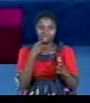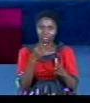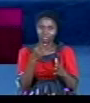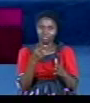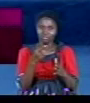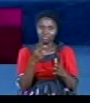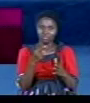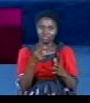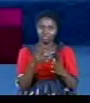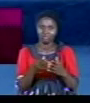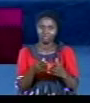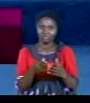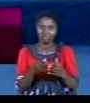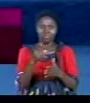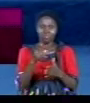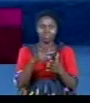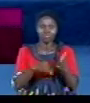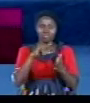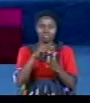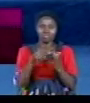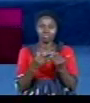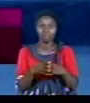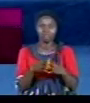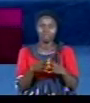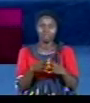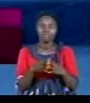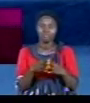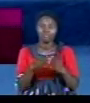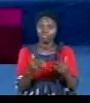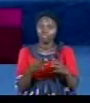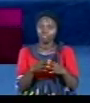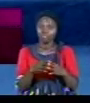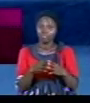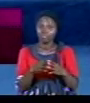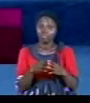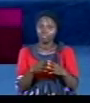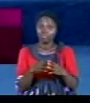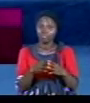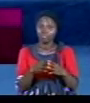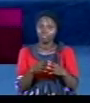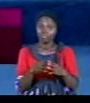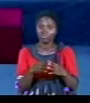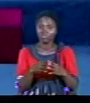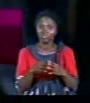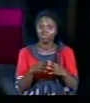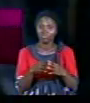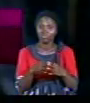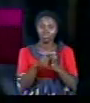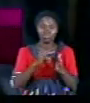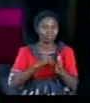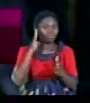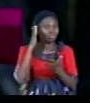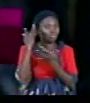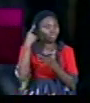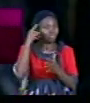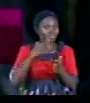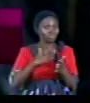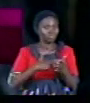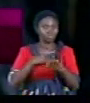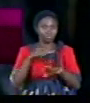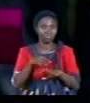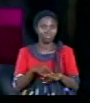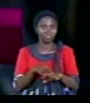Tell us your problem. So now, as she said, I should wait until my time. As I pray this